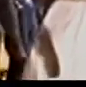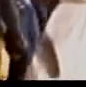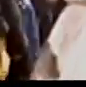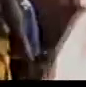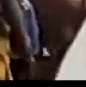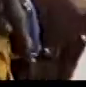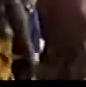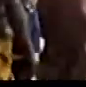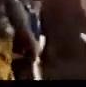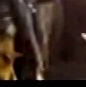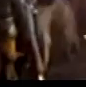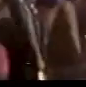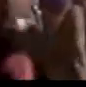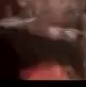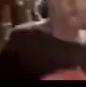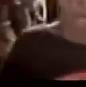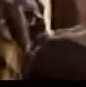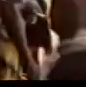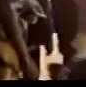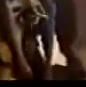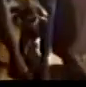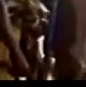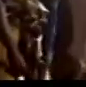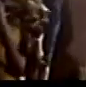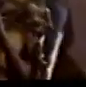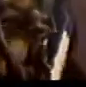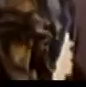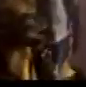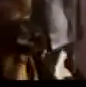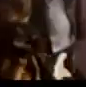here bye-bye put your hands together